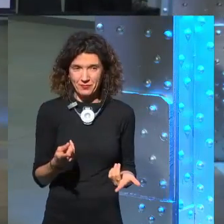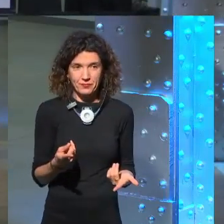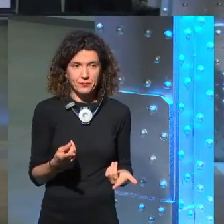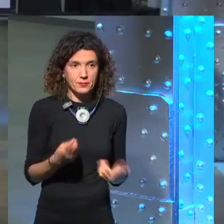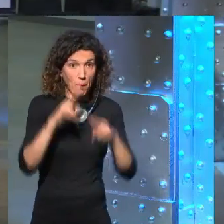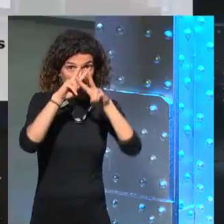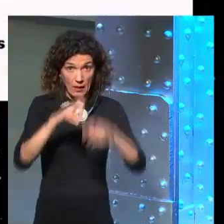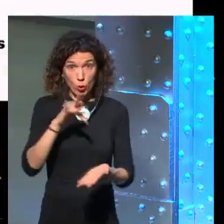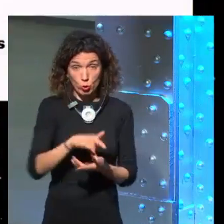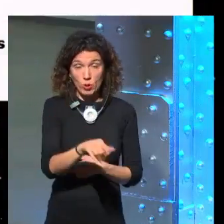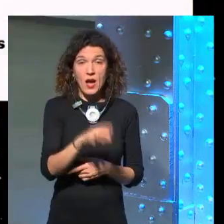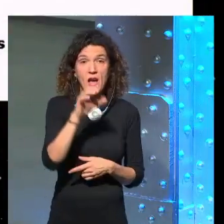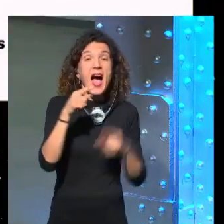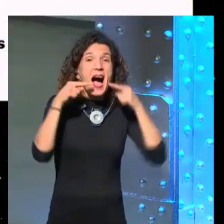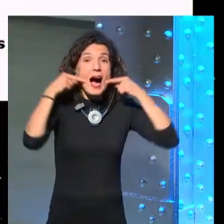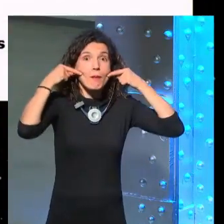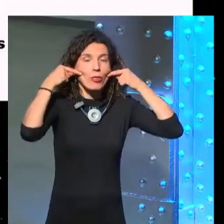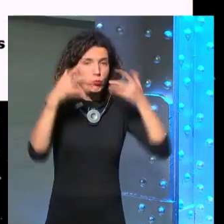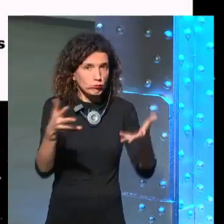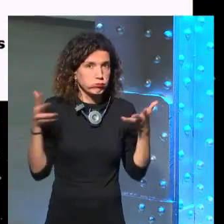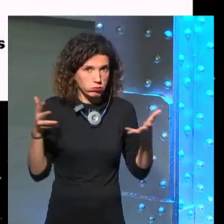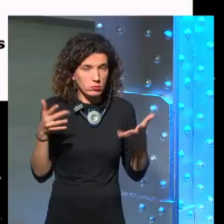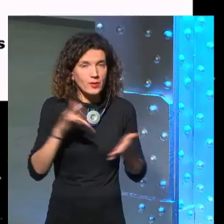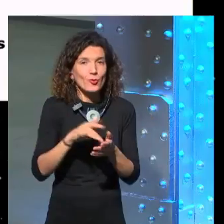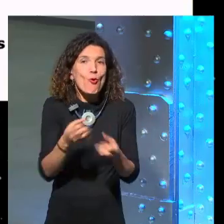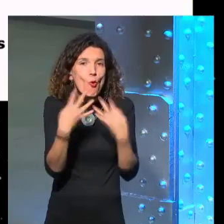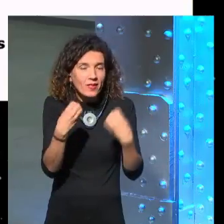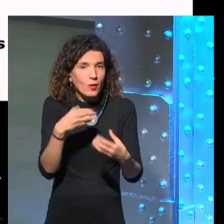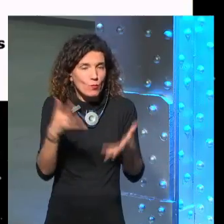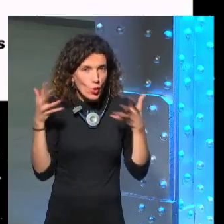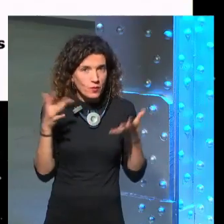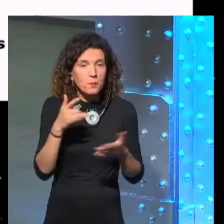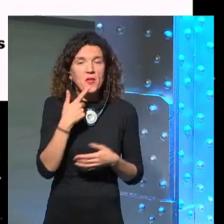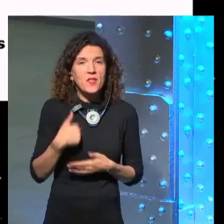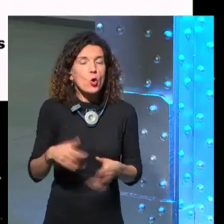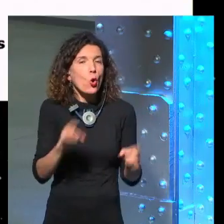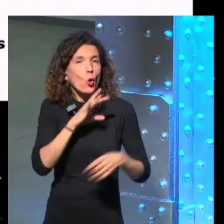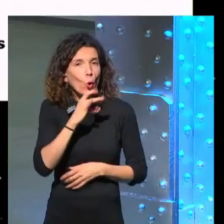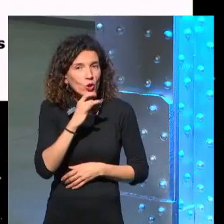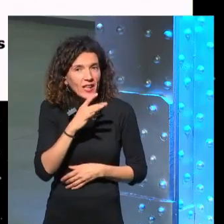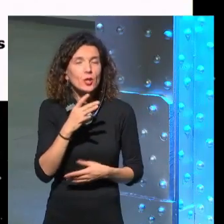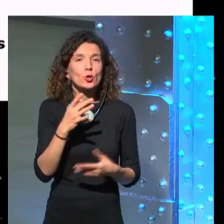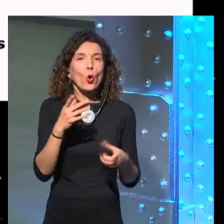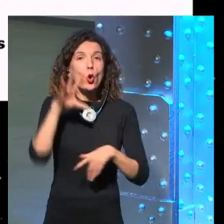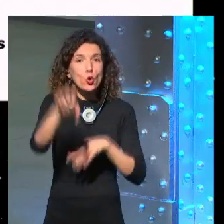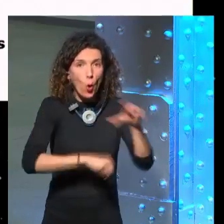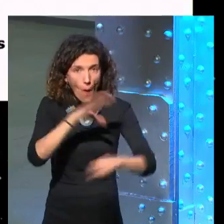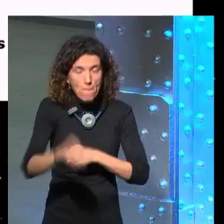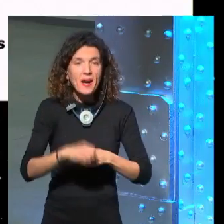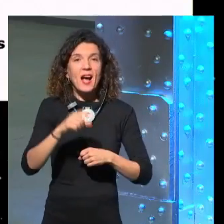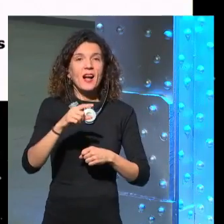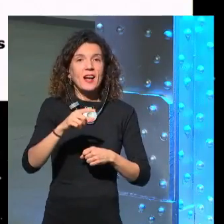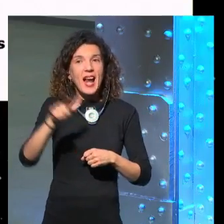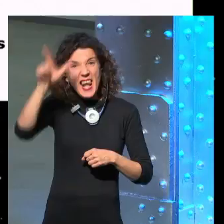I love this review that somebody made. He gave it a 5-star, said, "So glad I don't have to buy this from Libyans in the parking lots of the